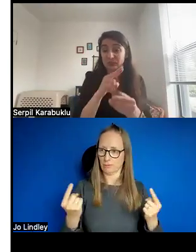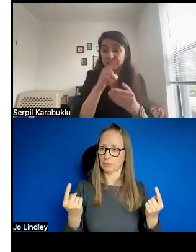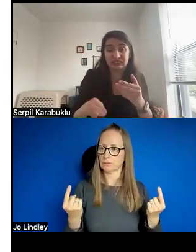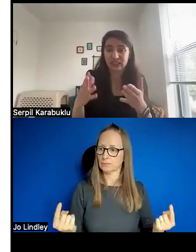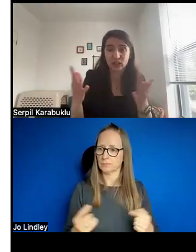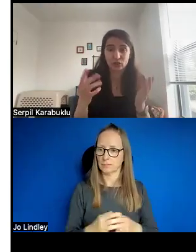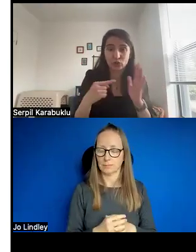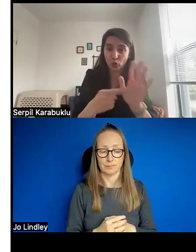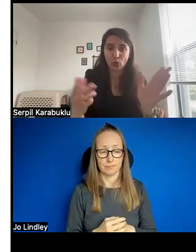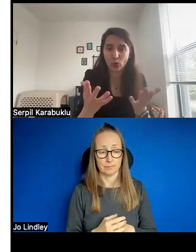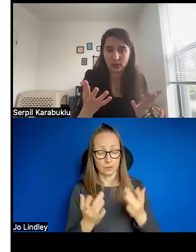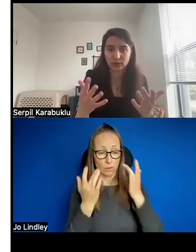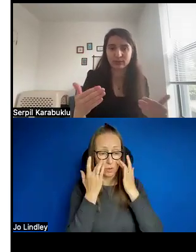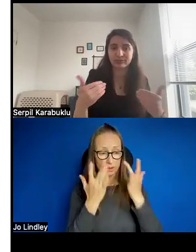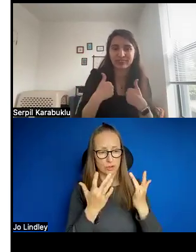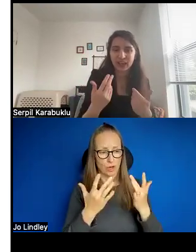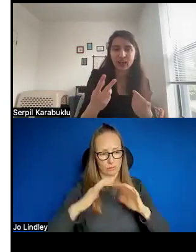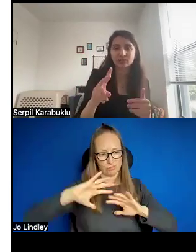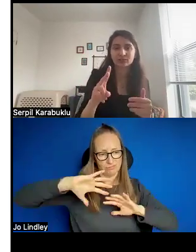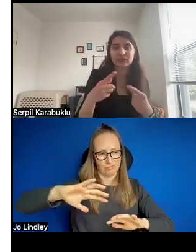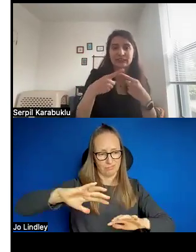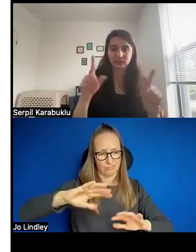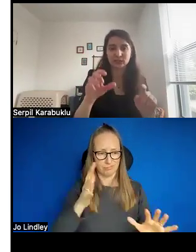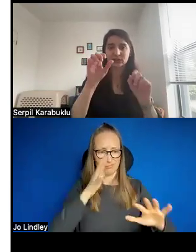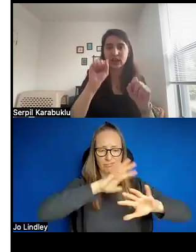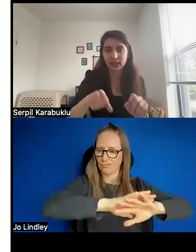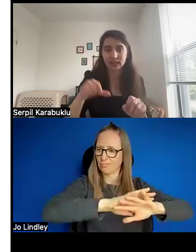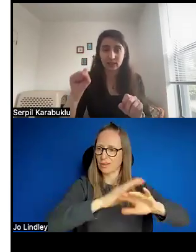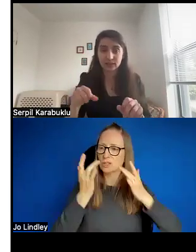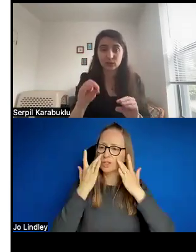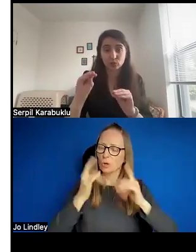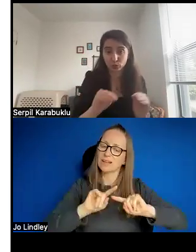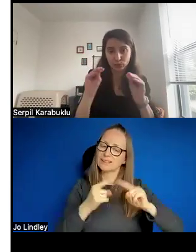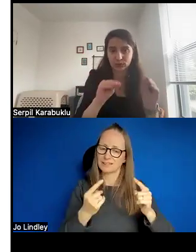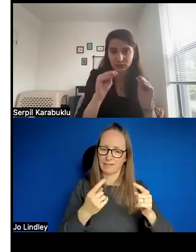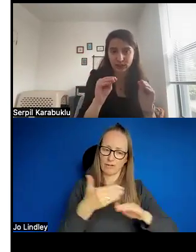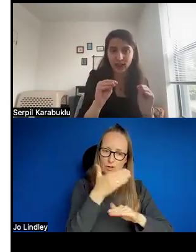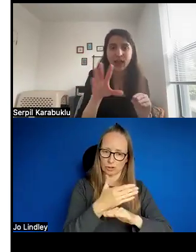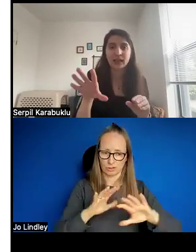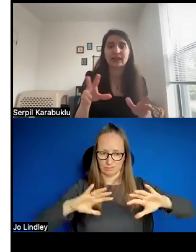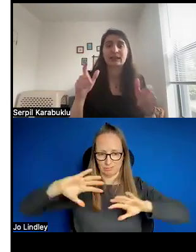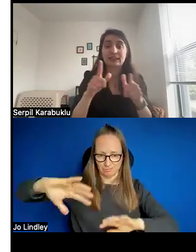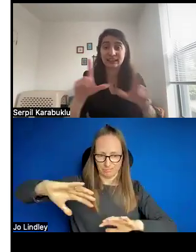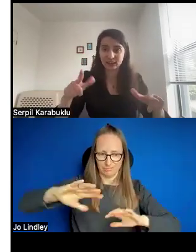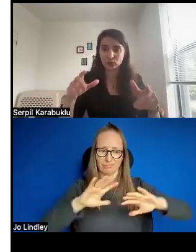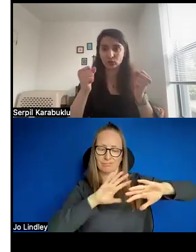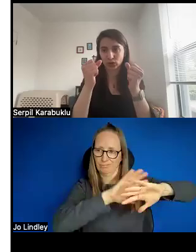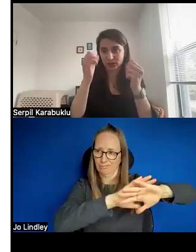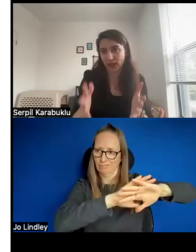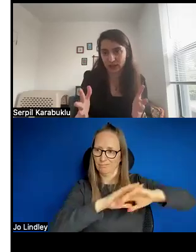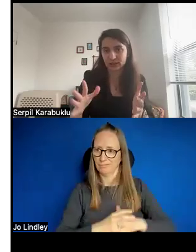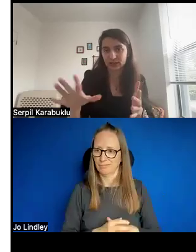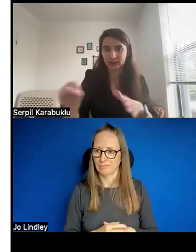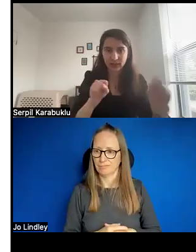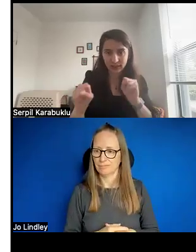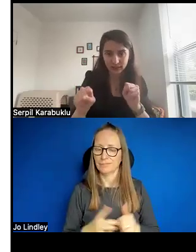shows us these trajectories are mapped to different functions. So for both